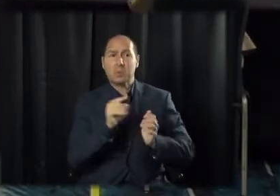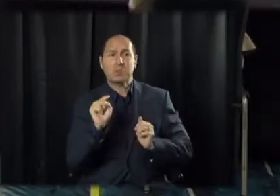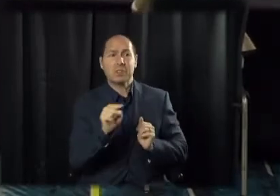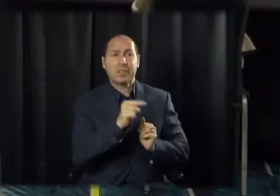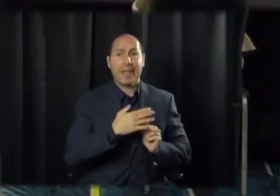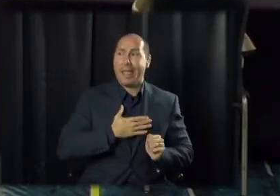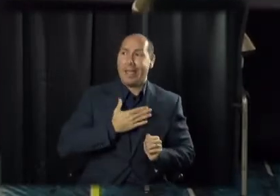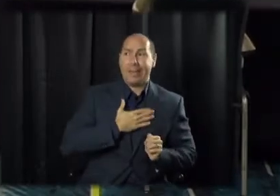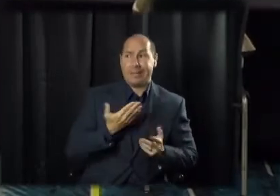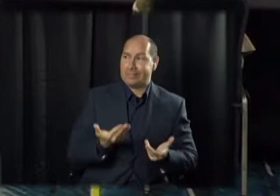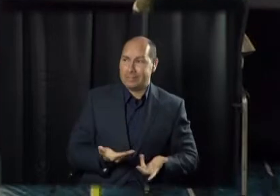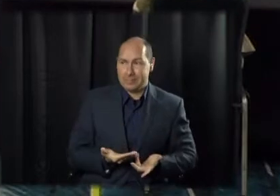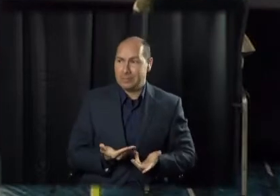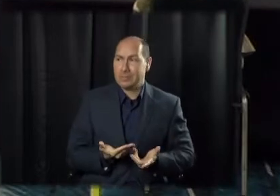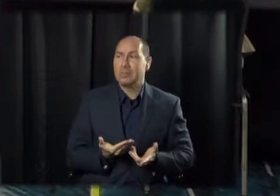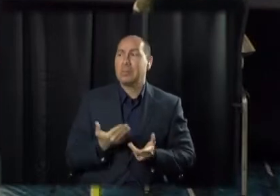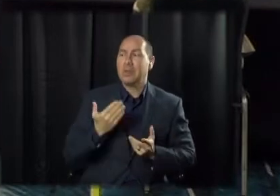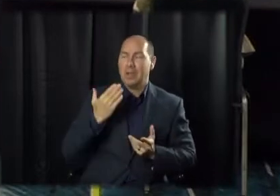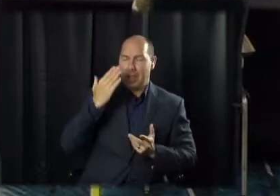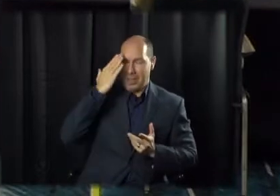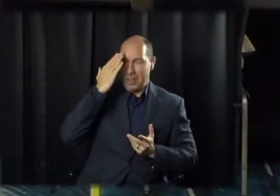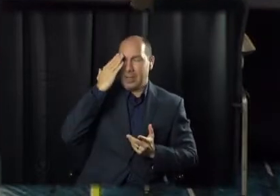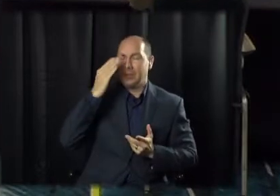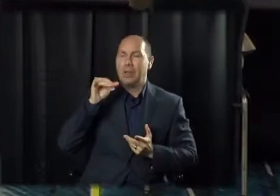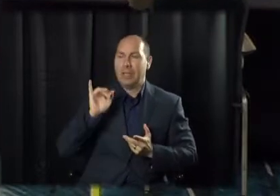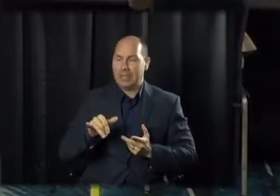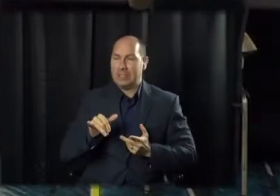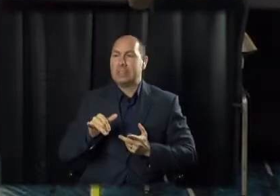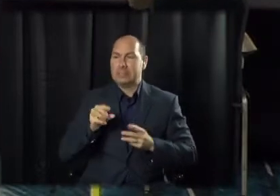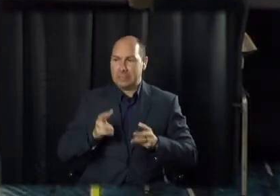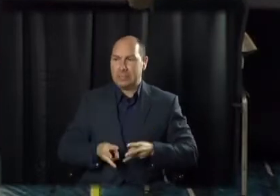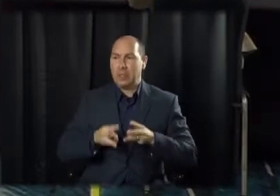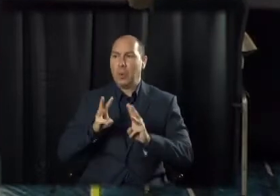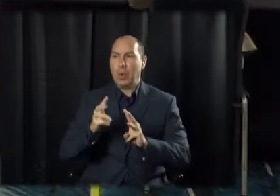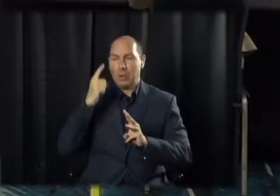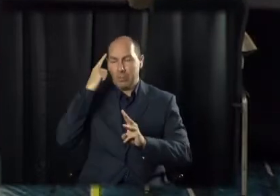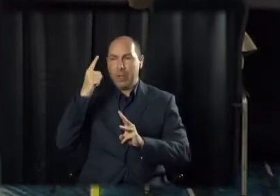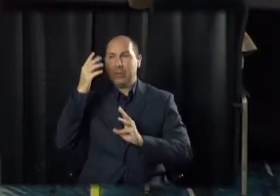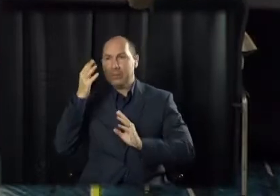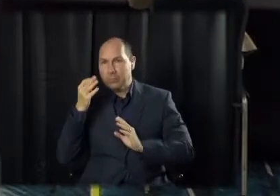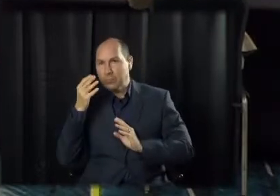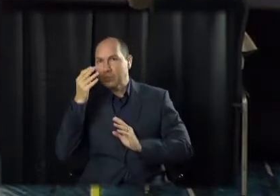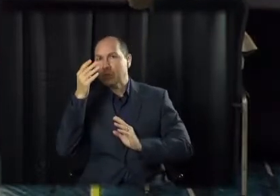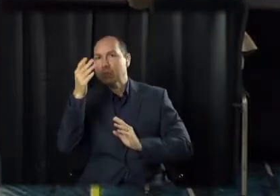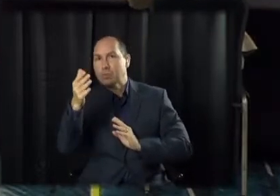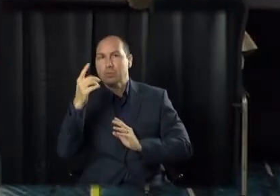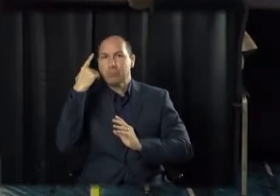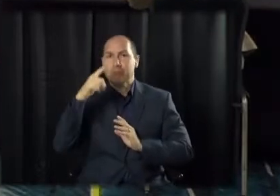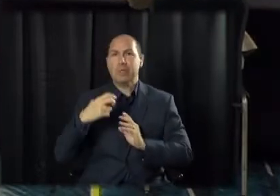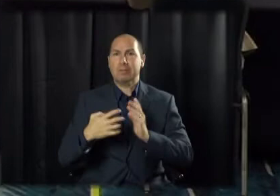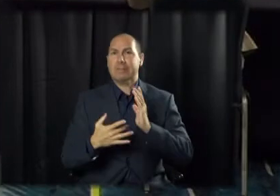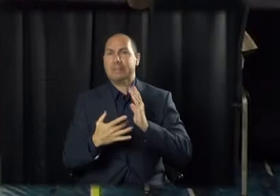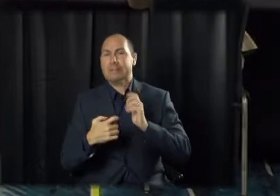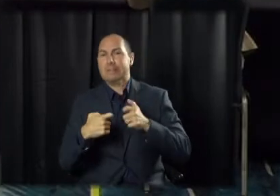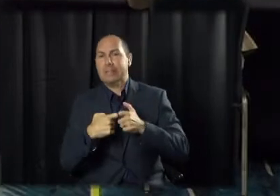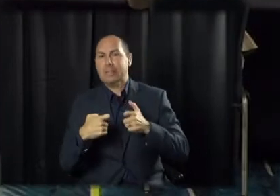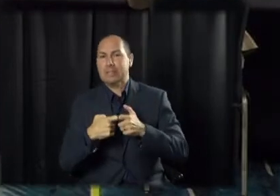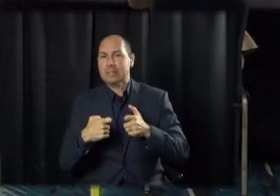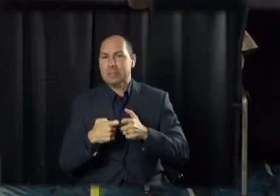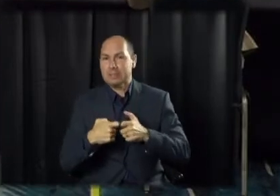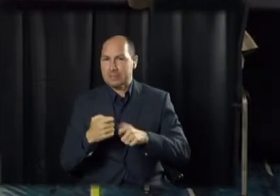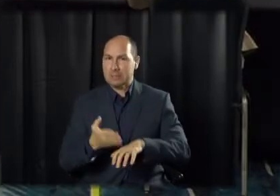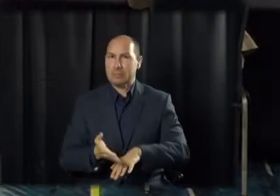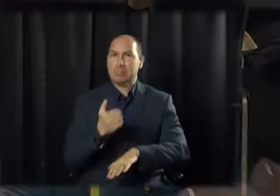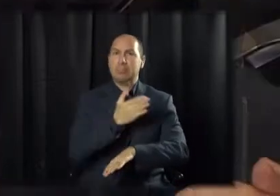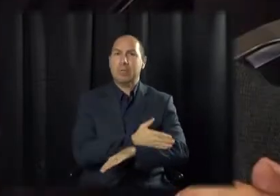with, I know, but it is the way forward. It is the way to take an electricity company that is unreliable and will